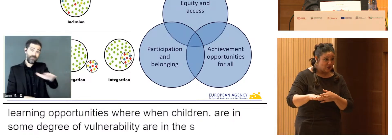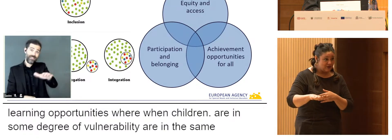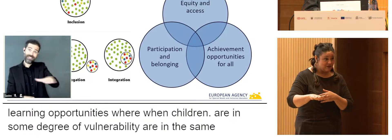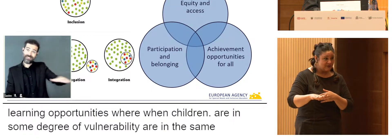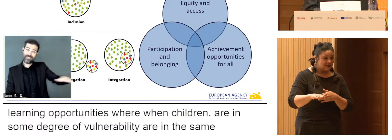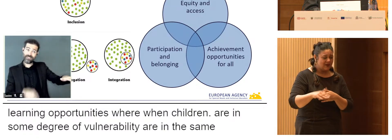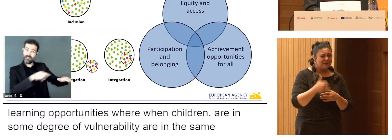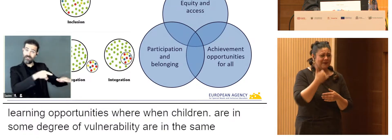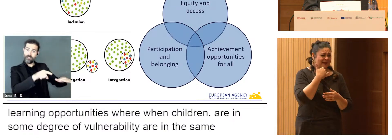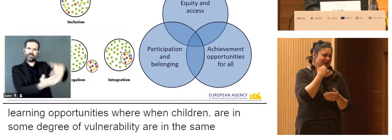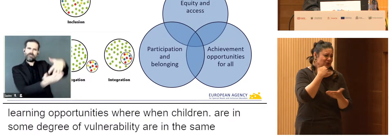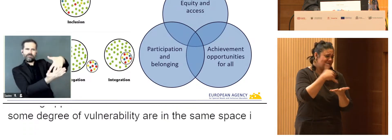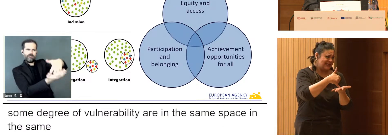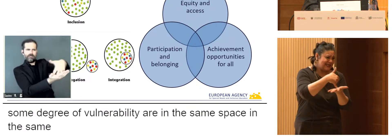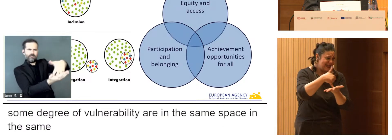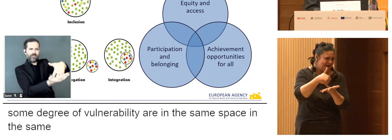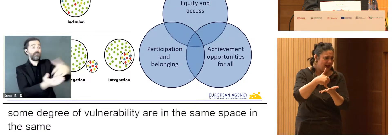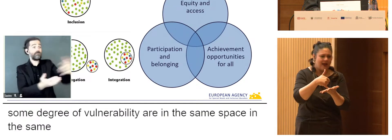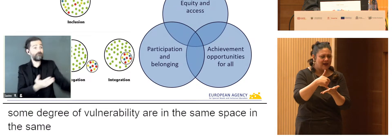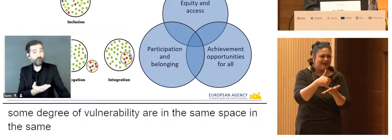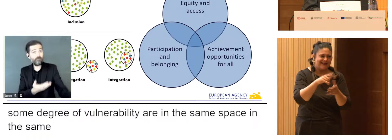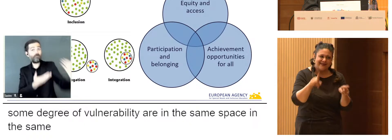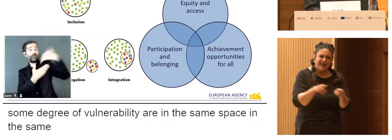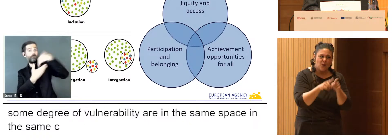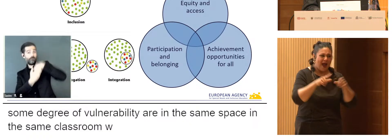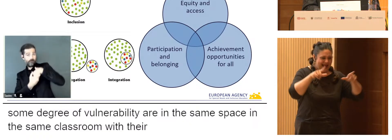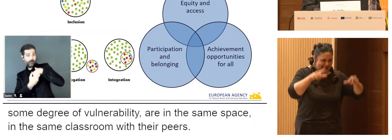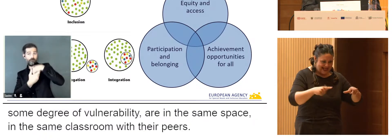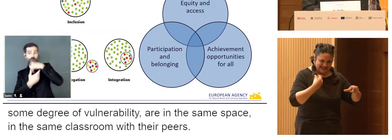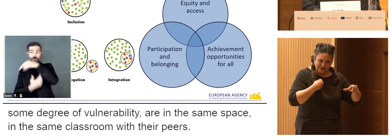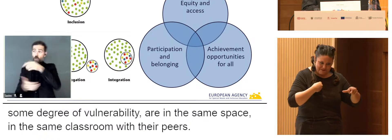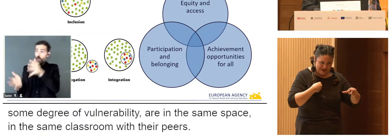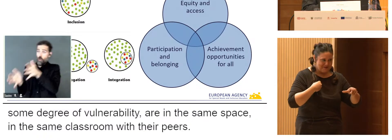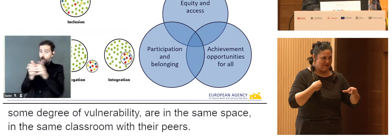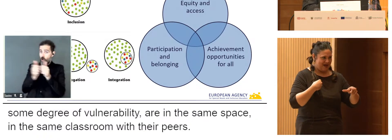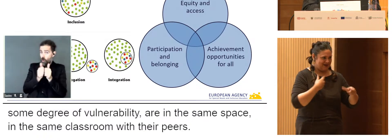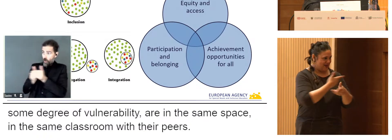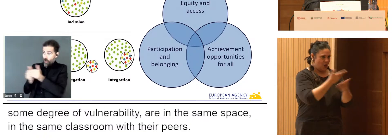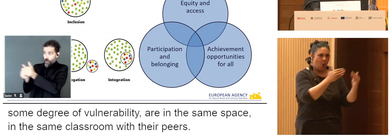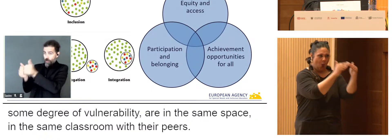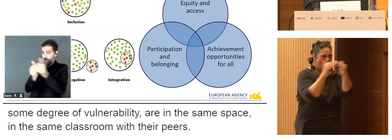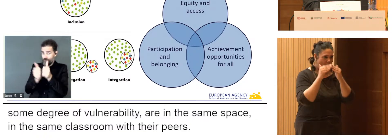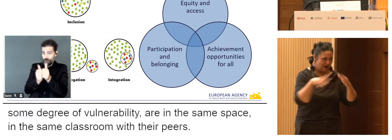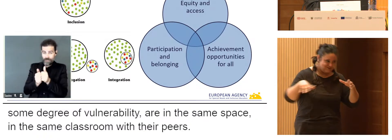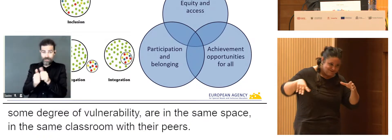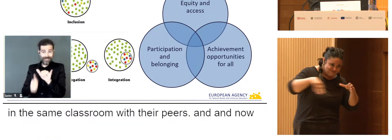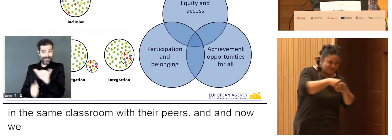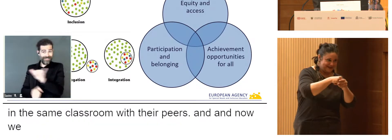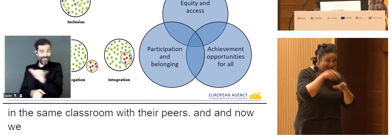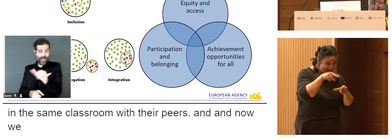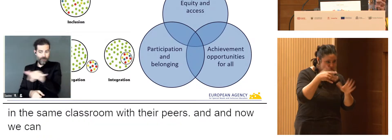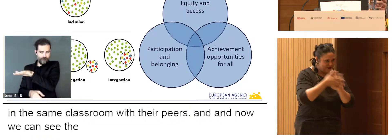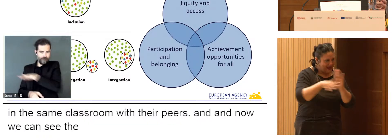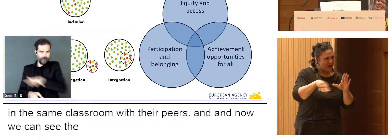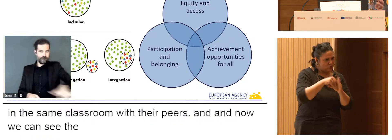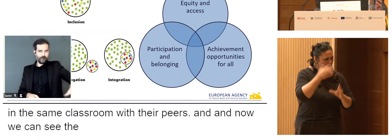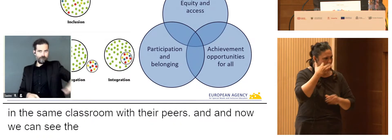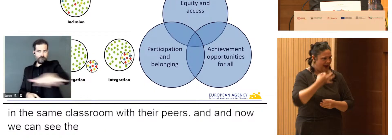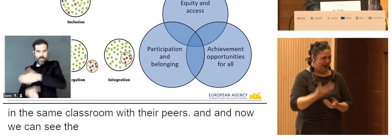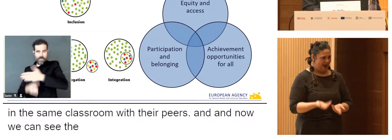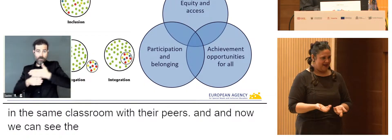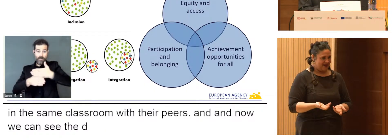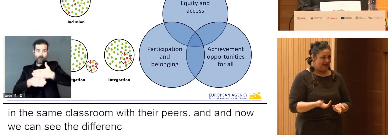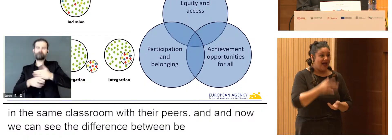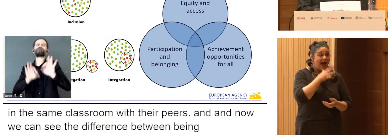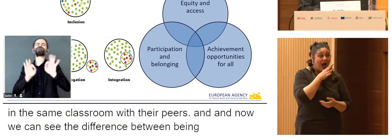space, in the same classroom with their peers. And now we can see the difference between being